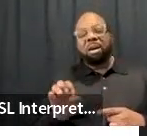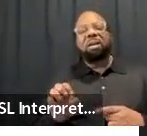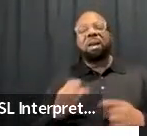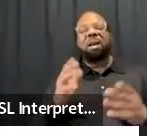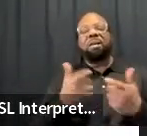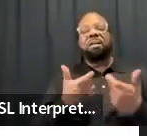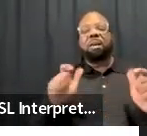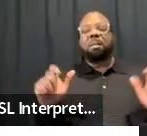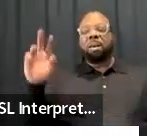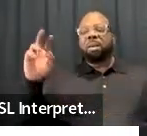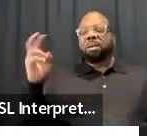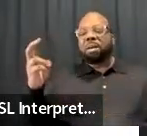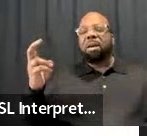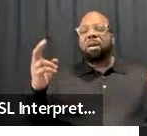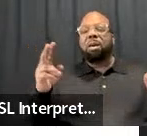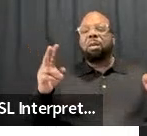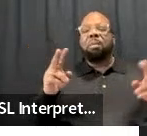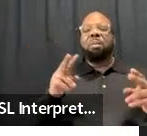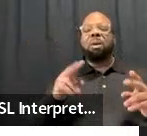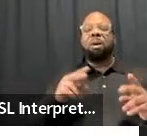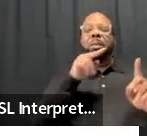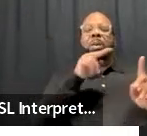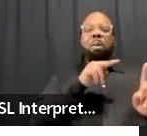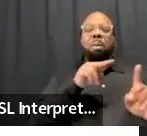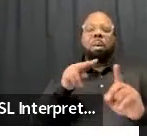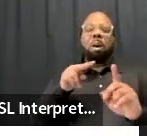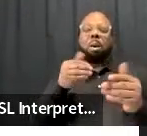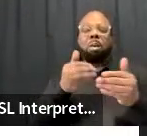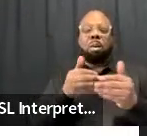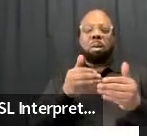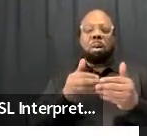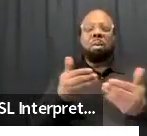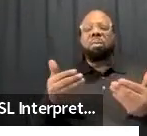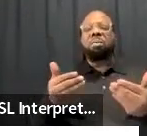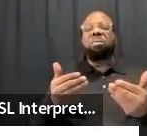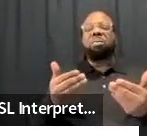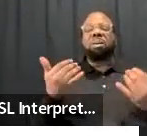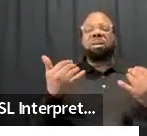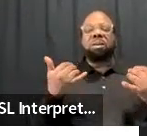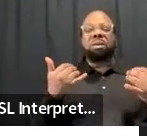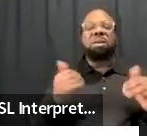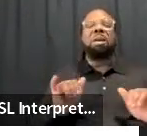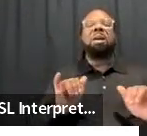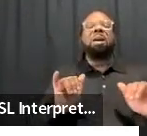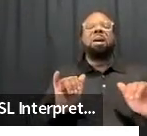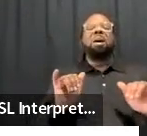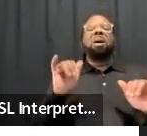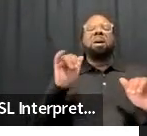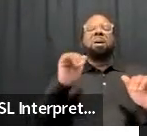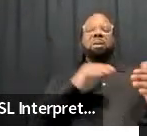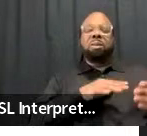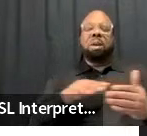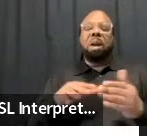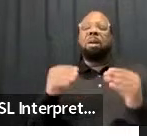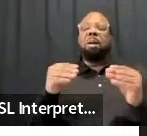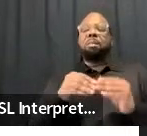topic that we've been tracking closely. It is something that is still going to be studied for a fair bit of time